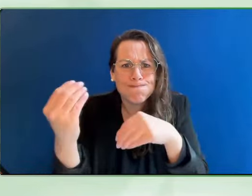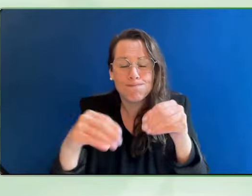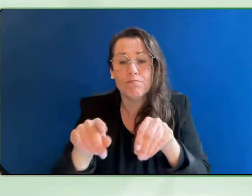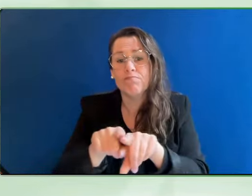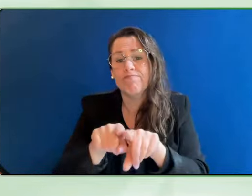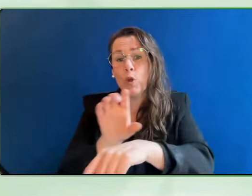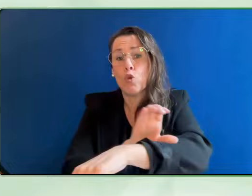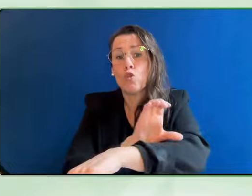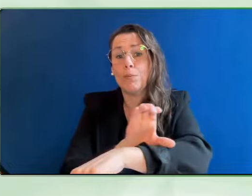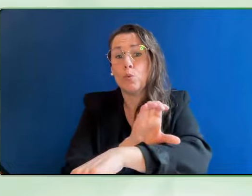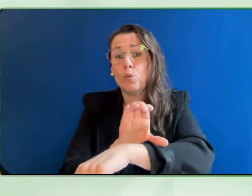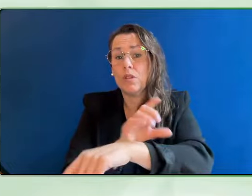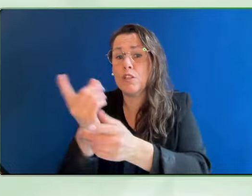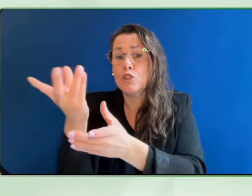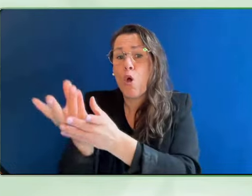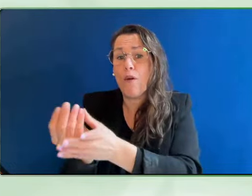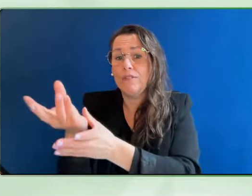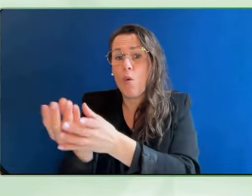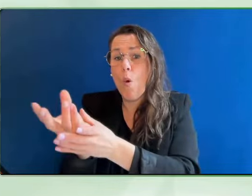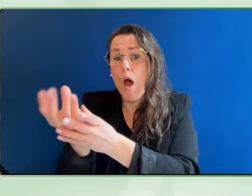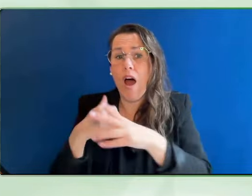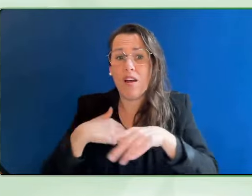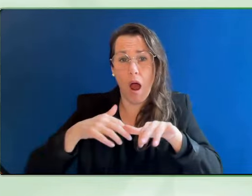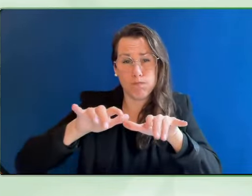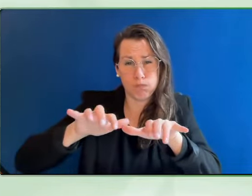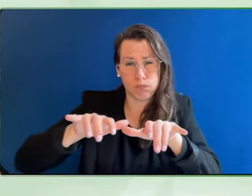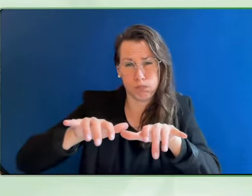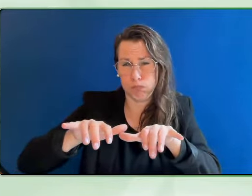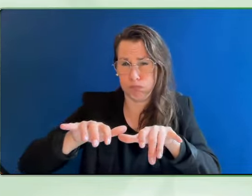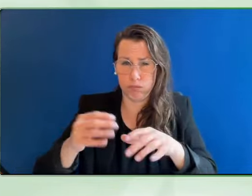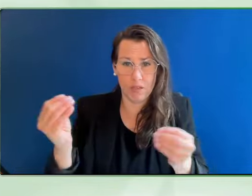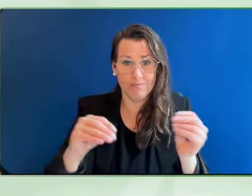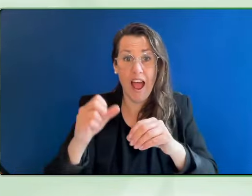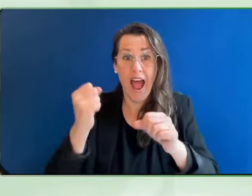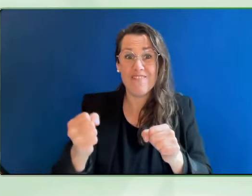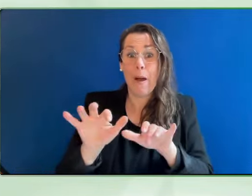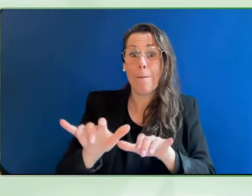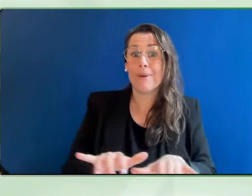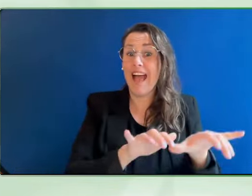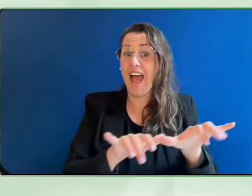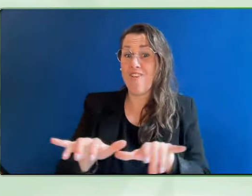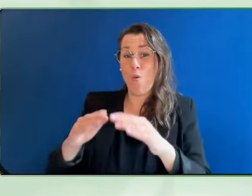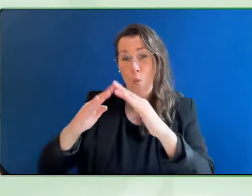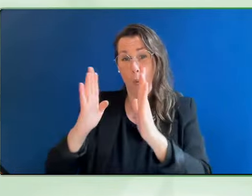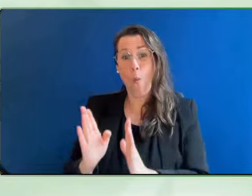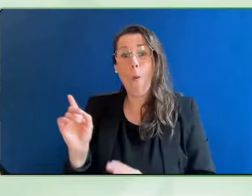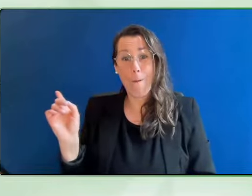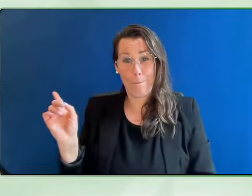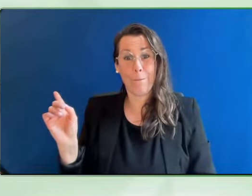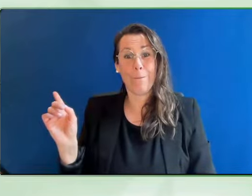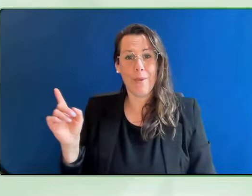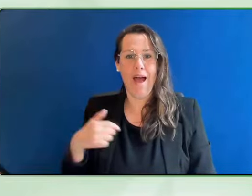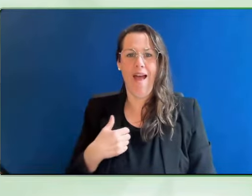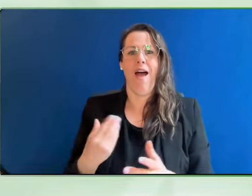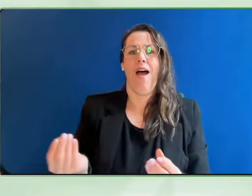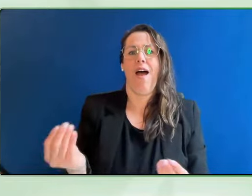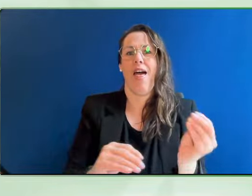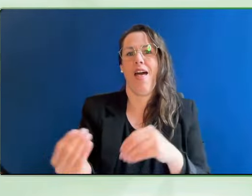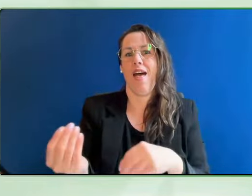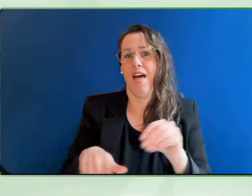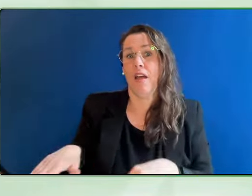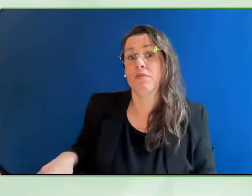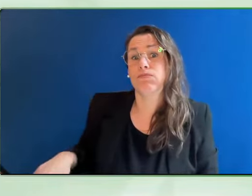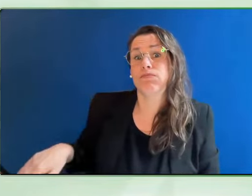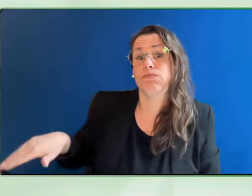and we did quite a big success in Hungary. We even had the #1 song on the national radio, and that was a kind